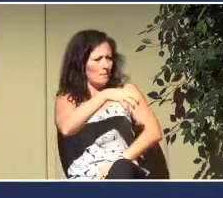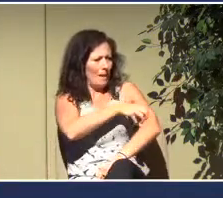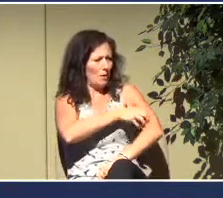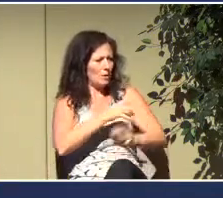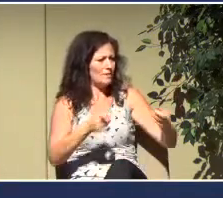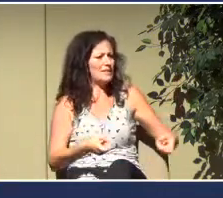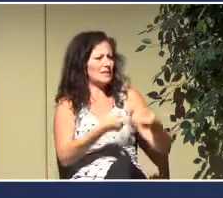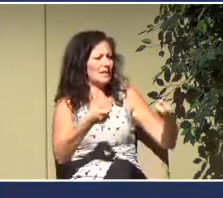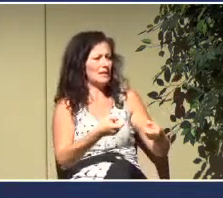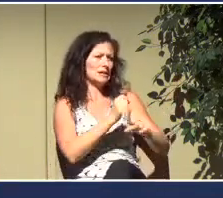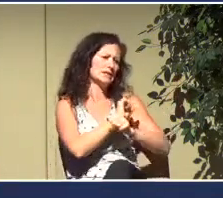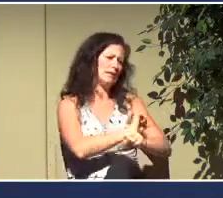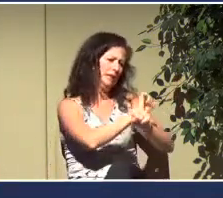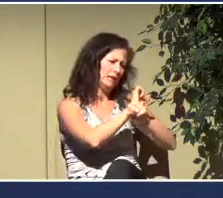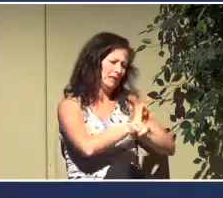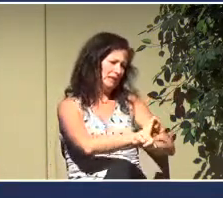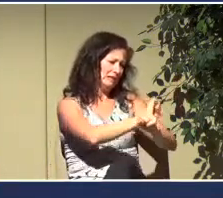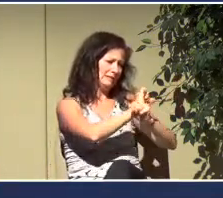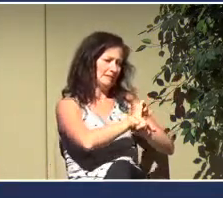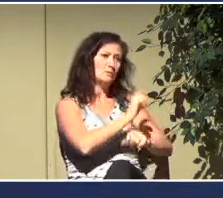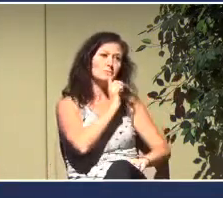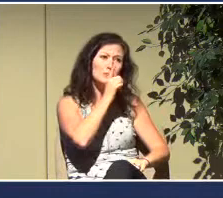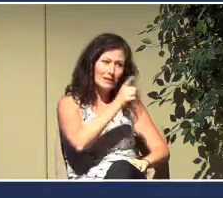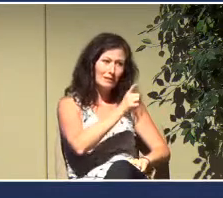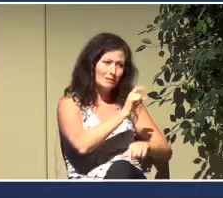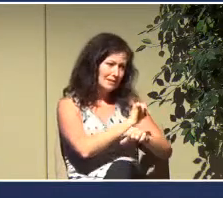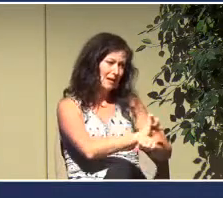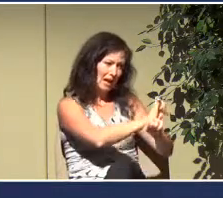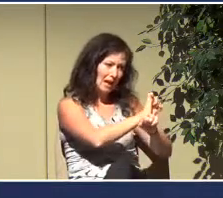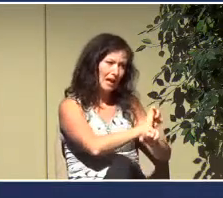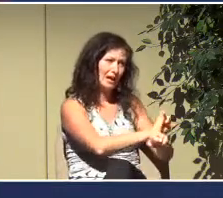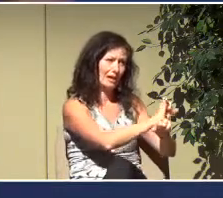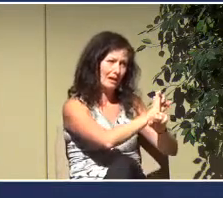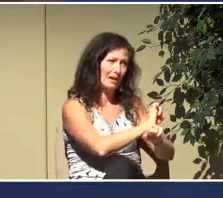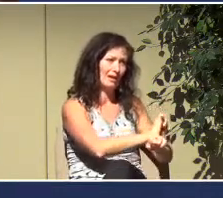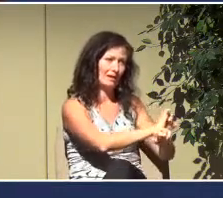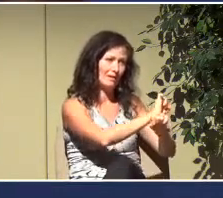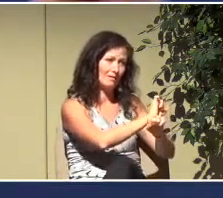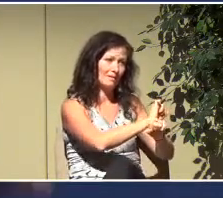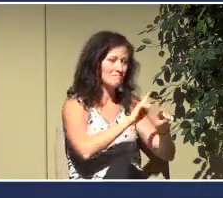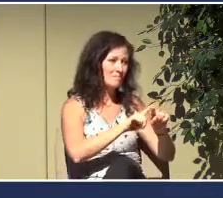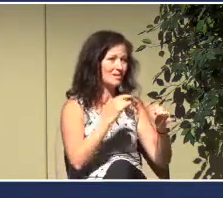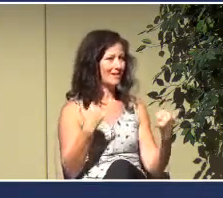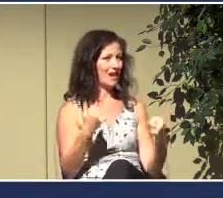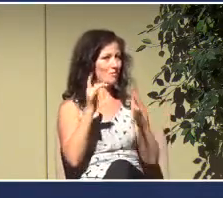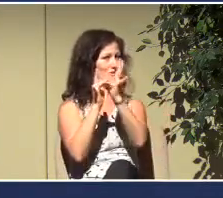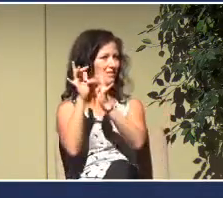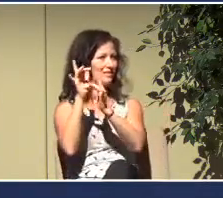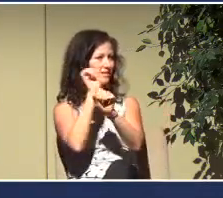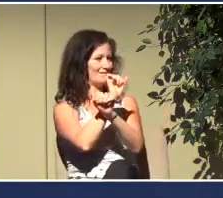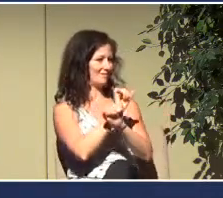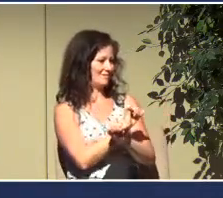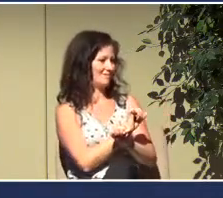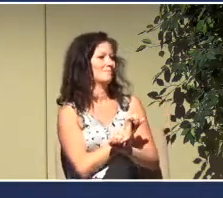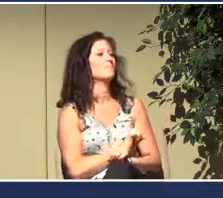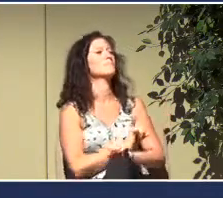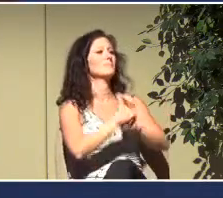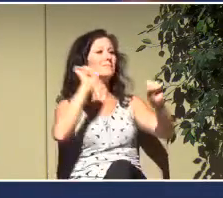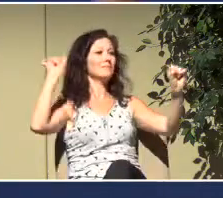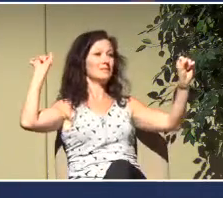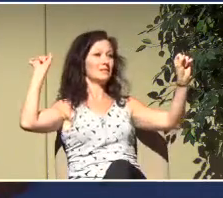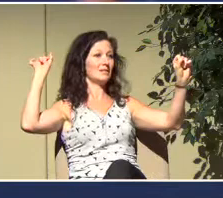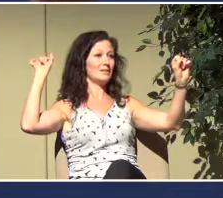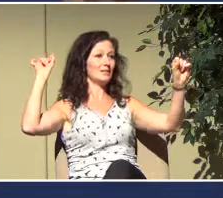were slaves to sin, actually. But now in Christ, we are not. Sin used to be able to tell us what